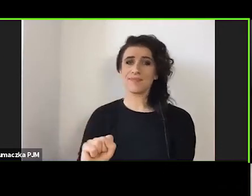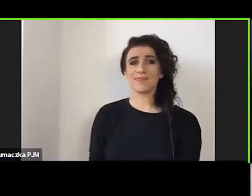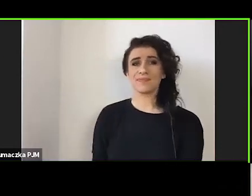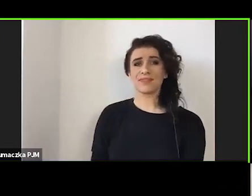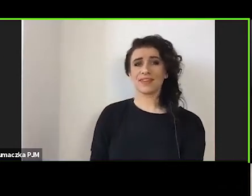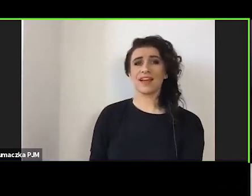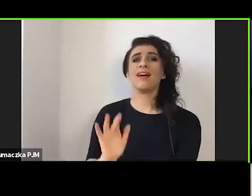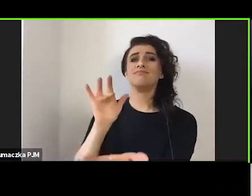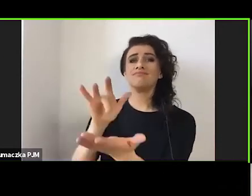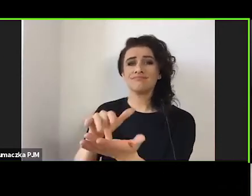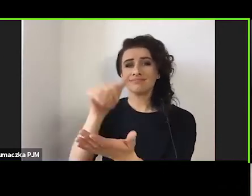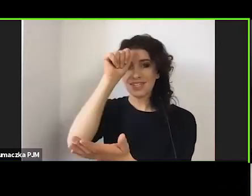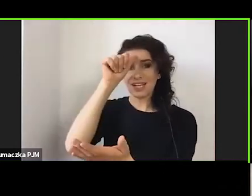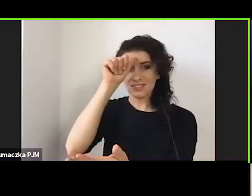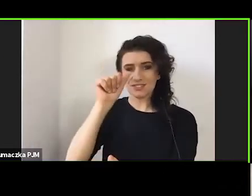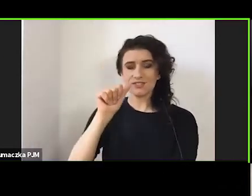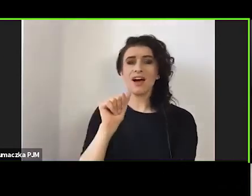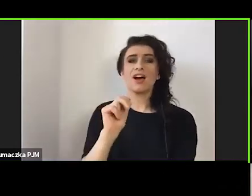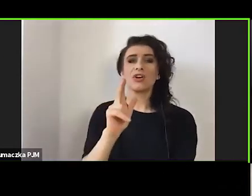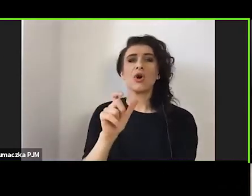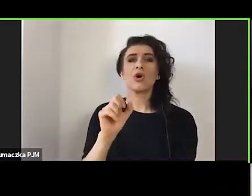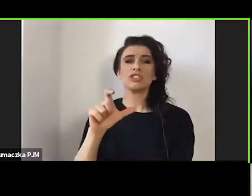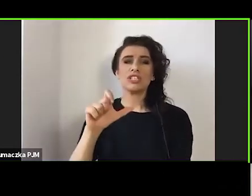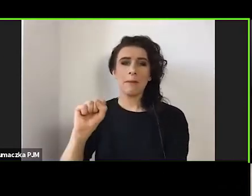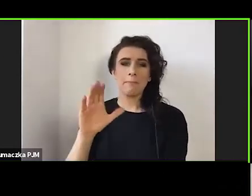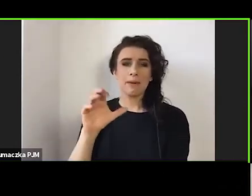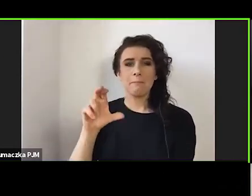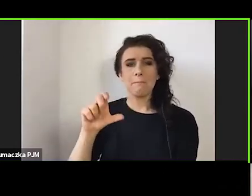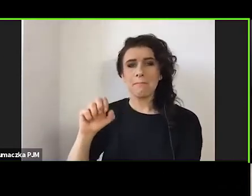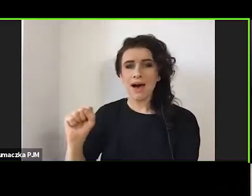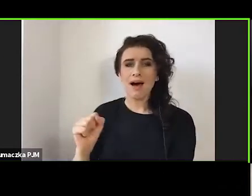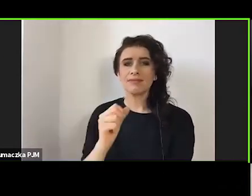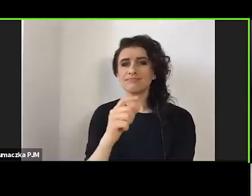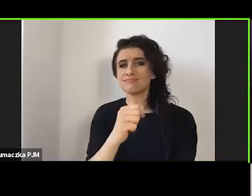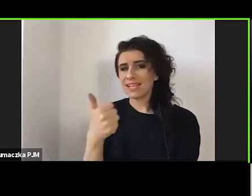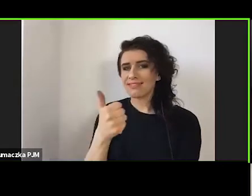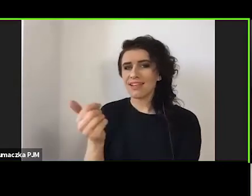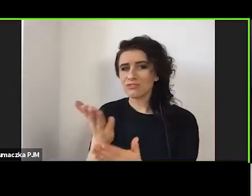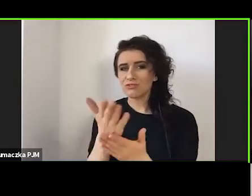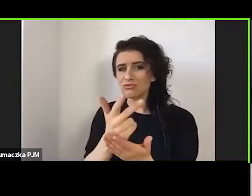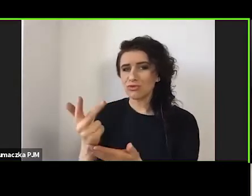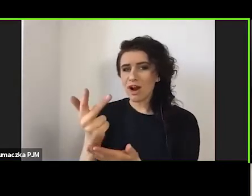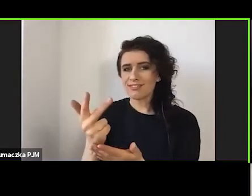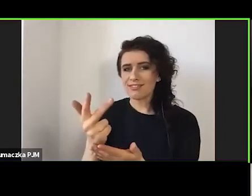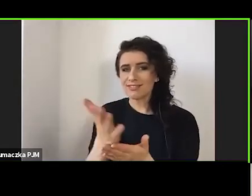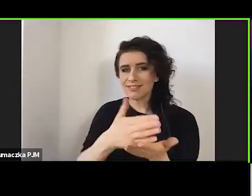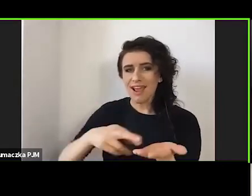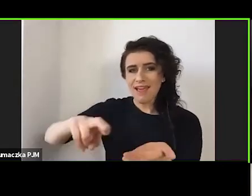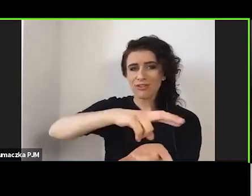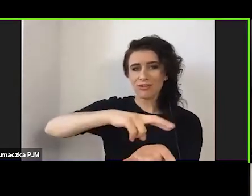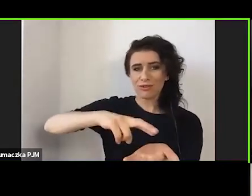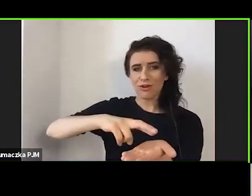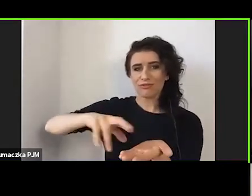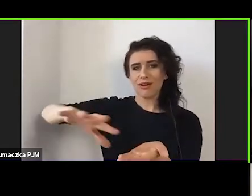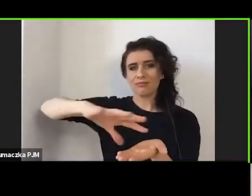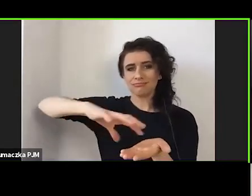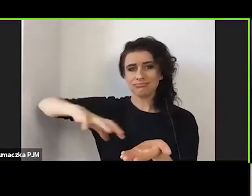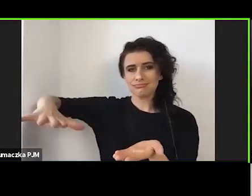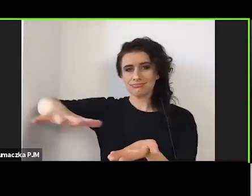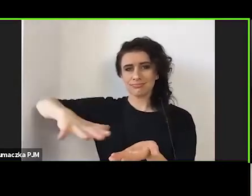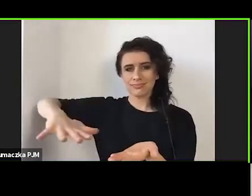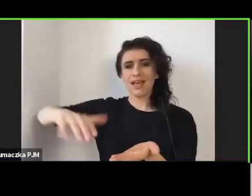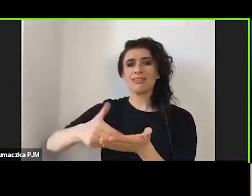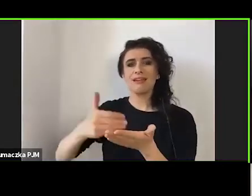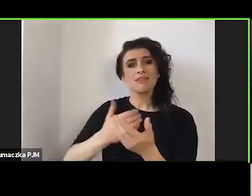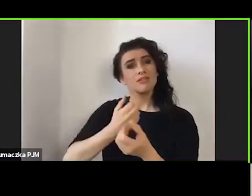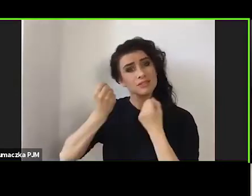referent for violence prevention as a civil society organization. We are part of the main